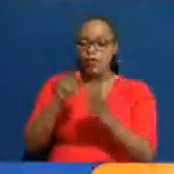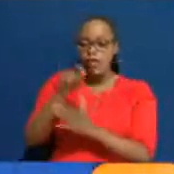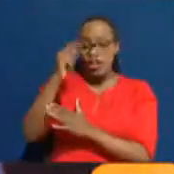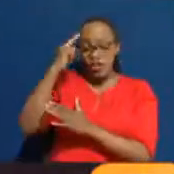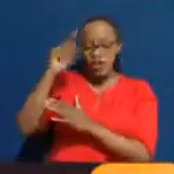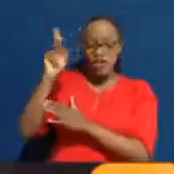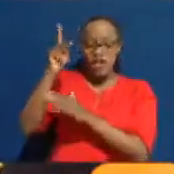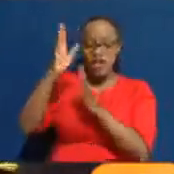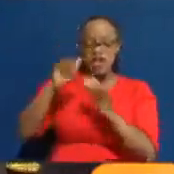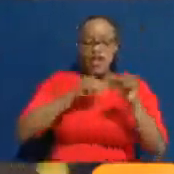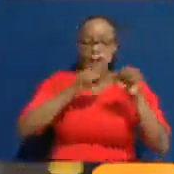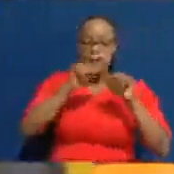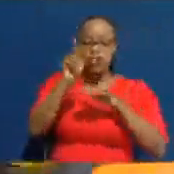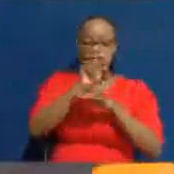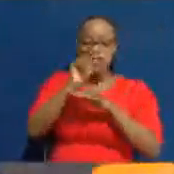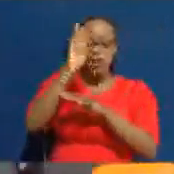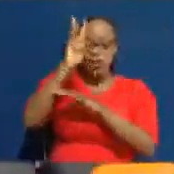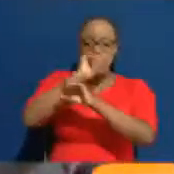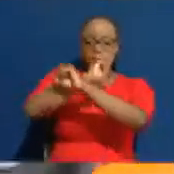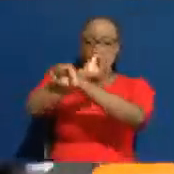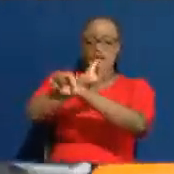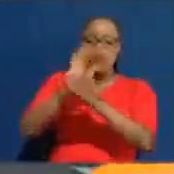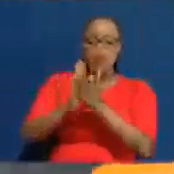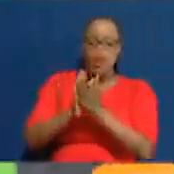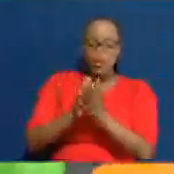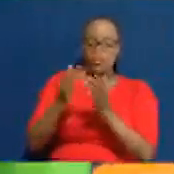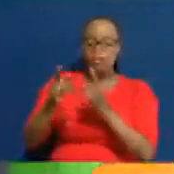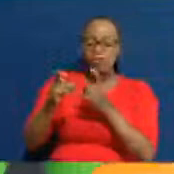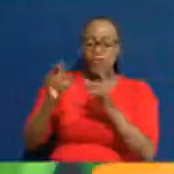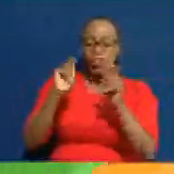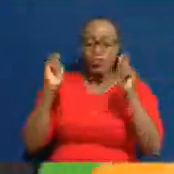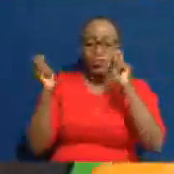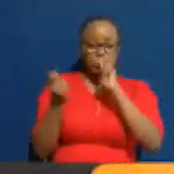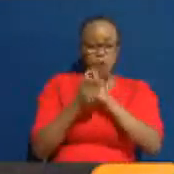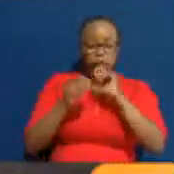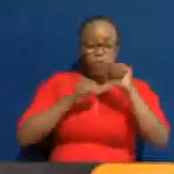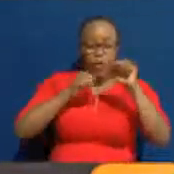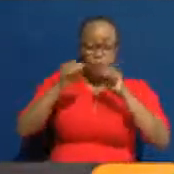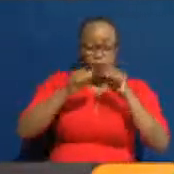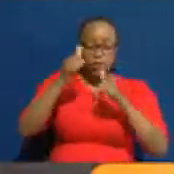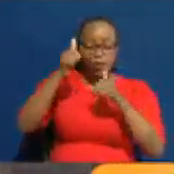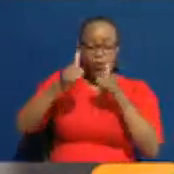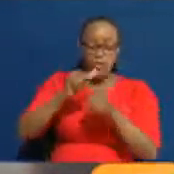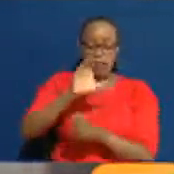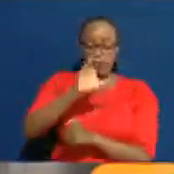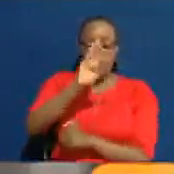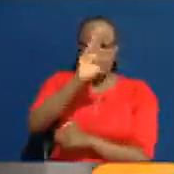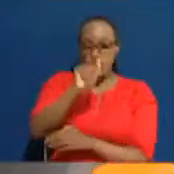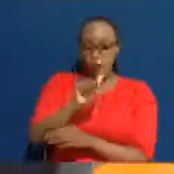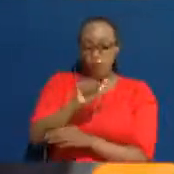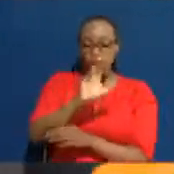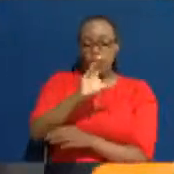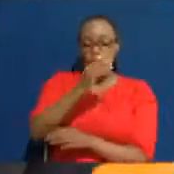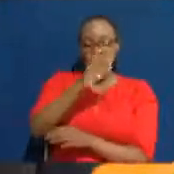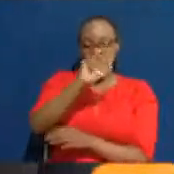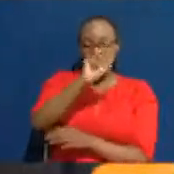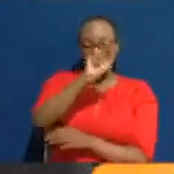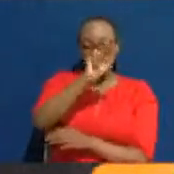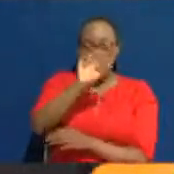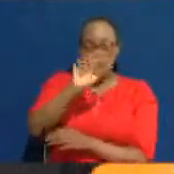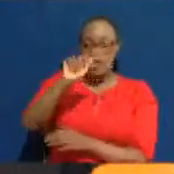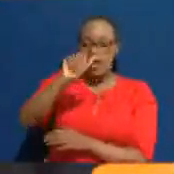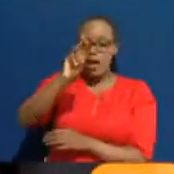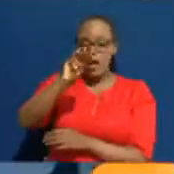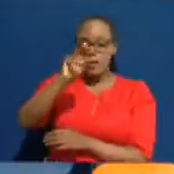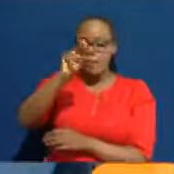Kenyan boxers will be training on defense and attack transition. The boxers in the Cuban training camp are Christine Ongare, Amina